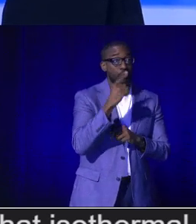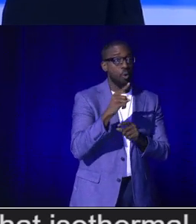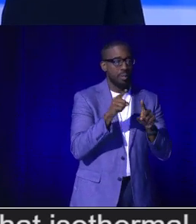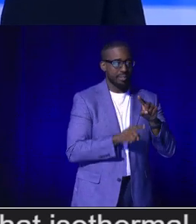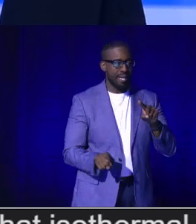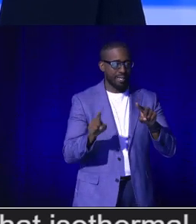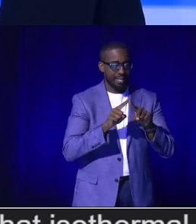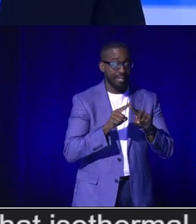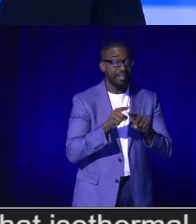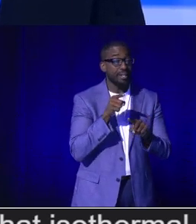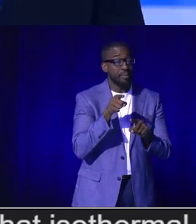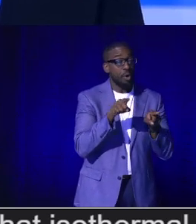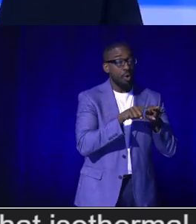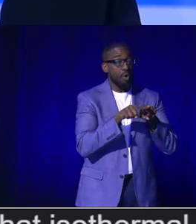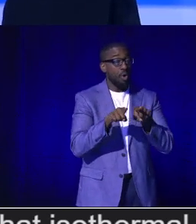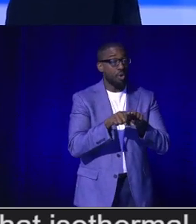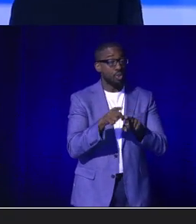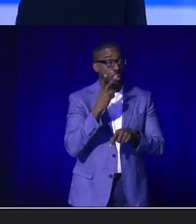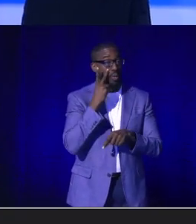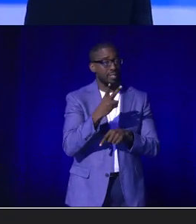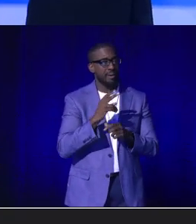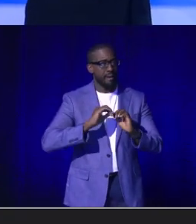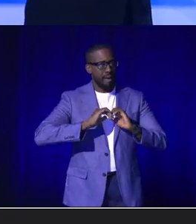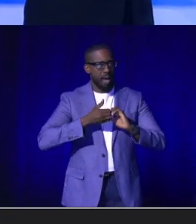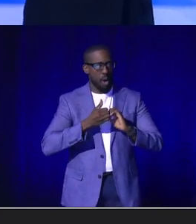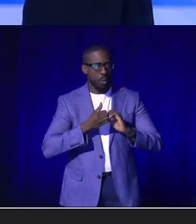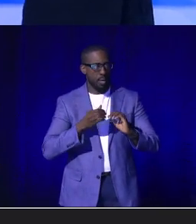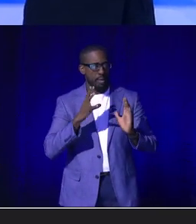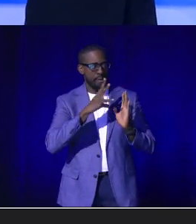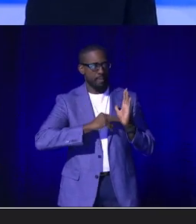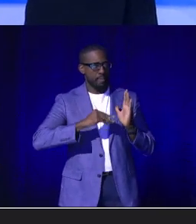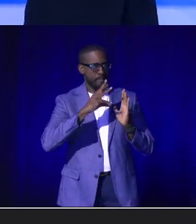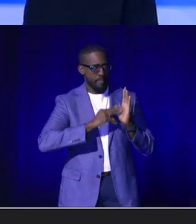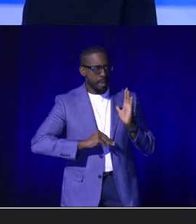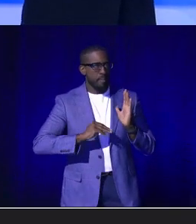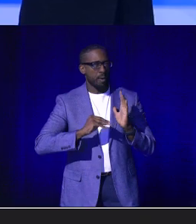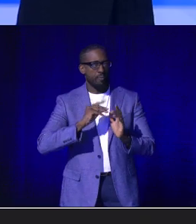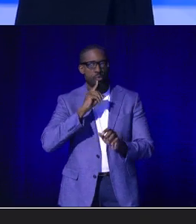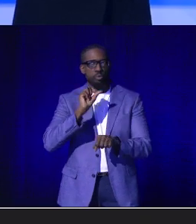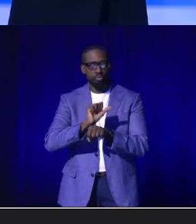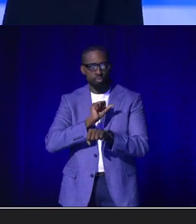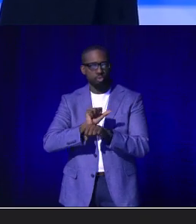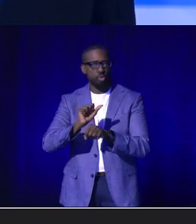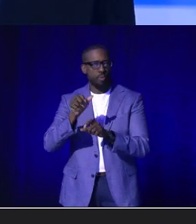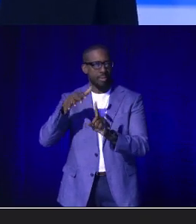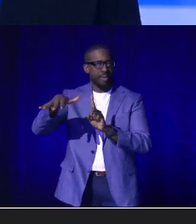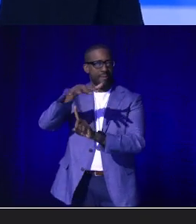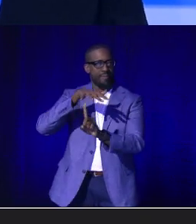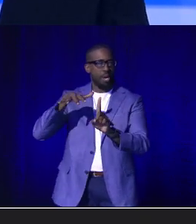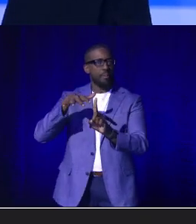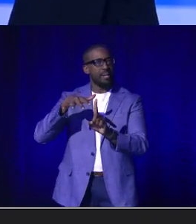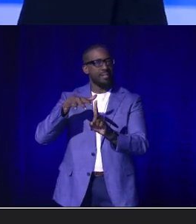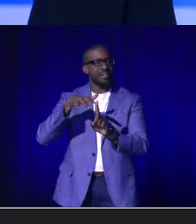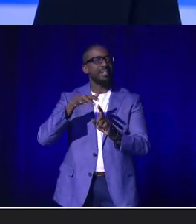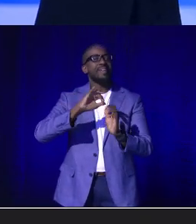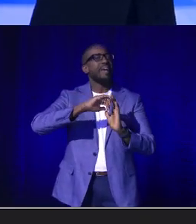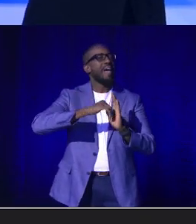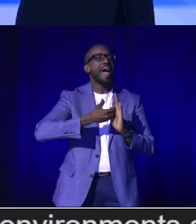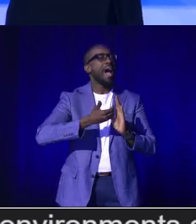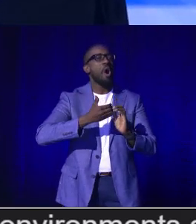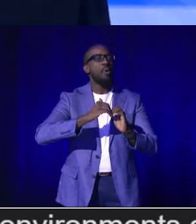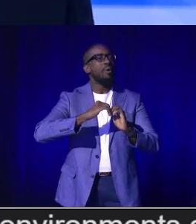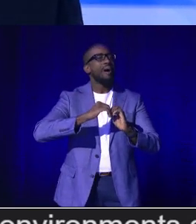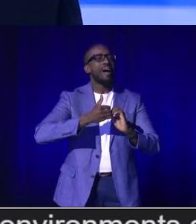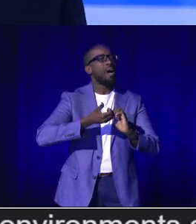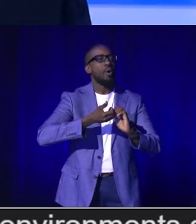more practical environments and how the temperature environments evolve. And so in